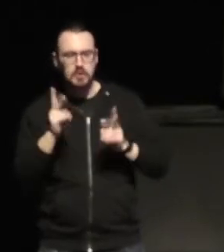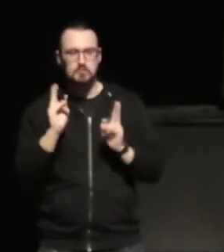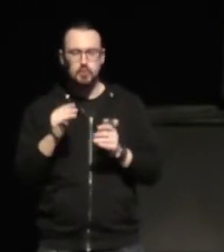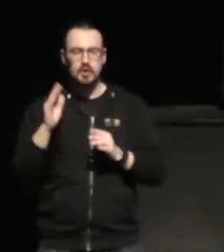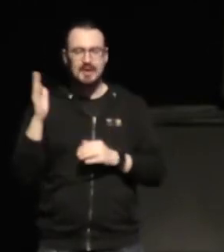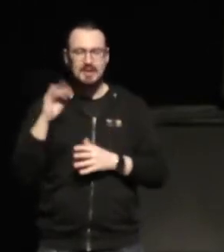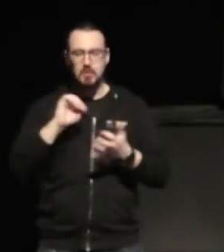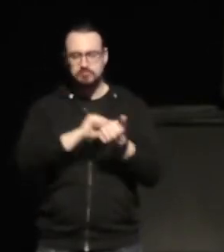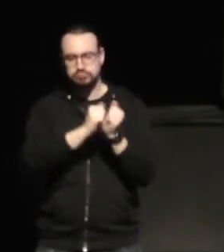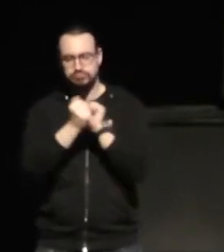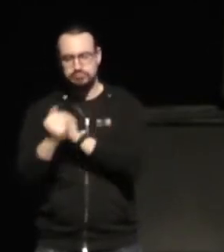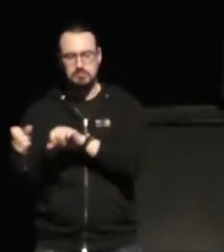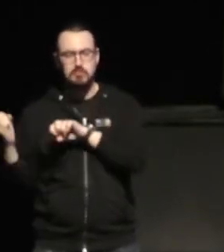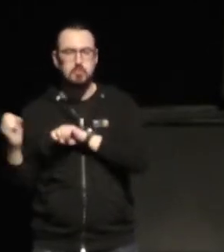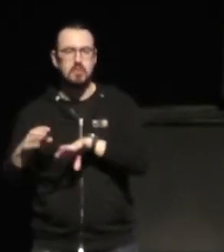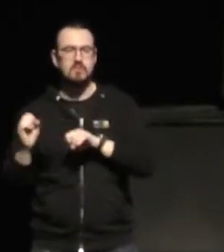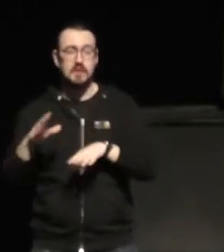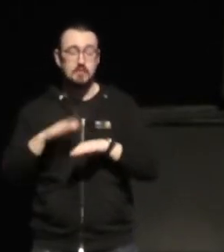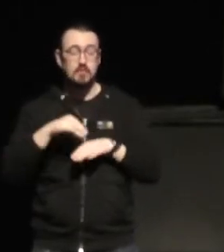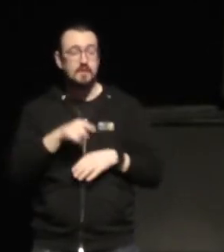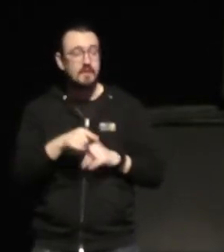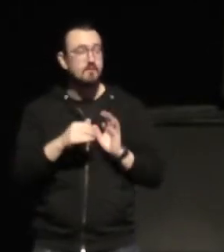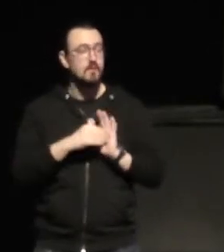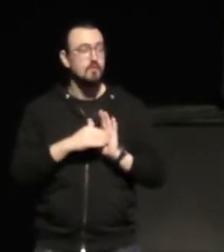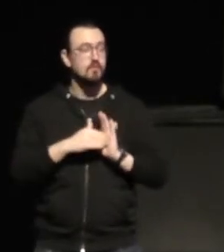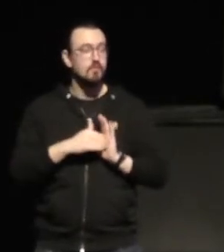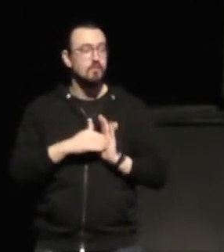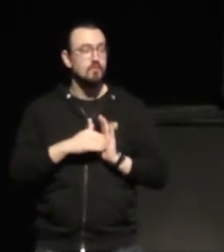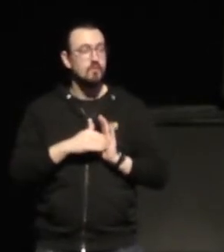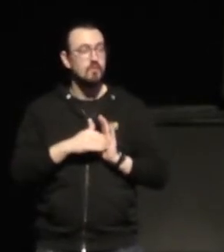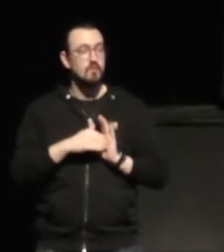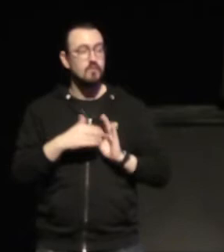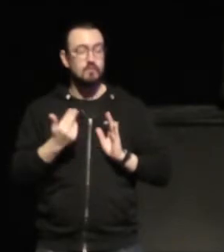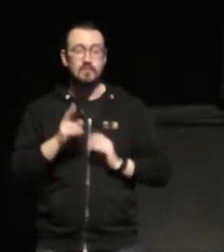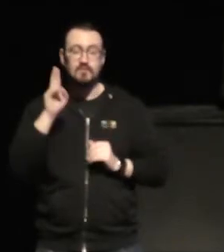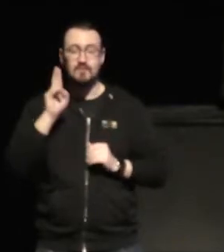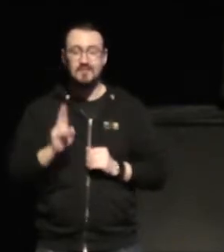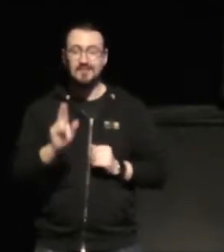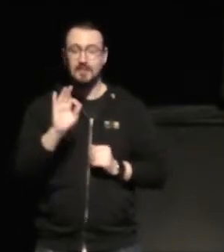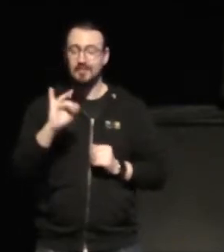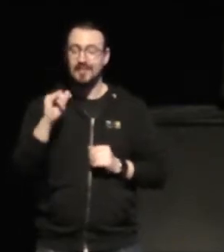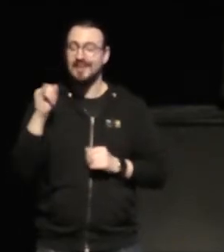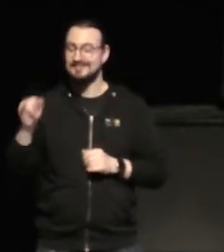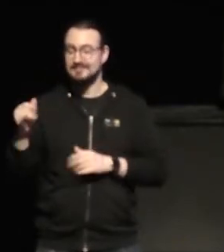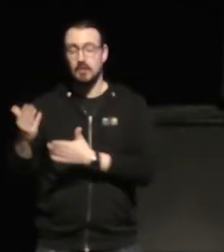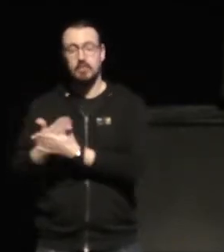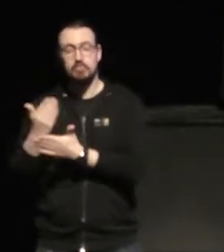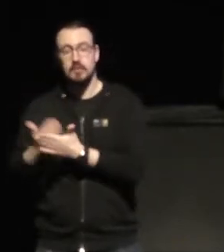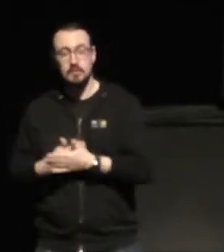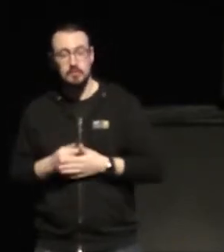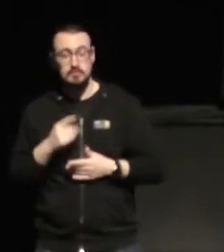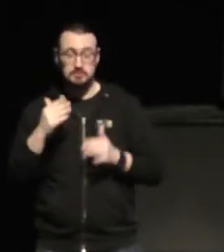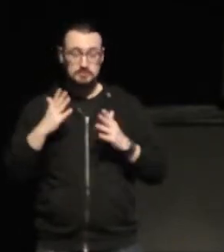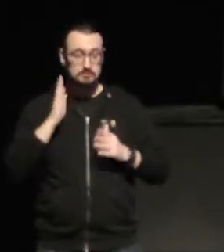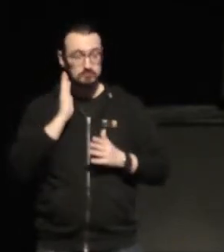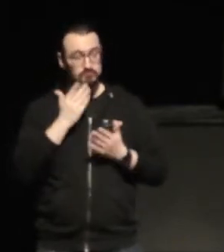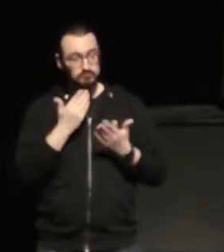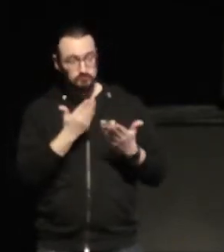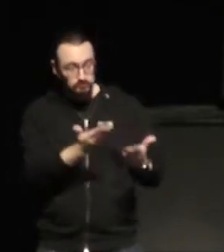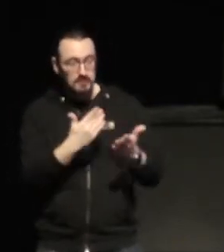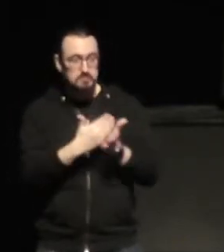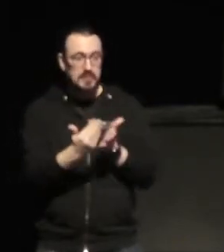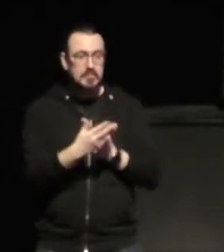climate change effects on this from the reality in Mozambique. So please share with